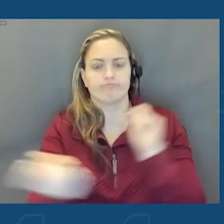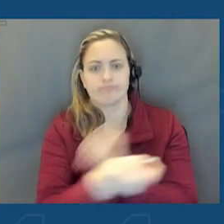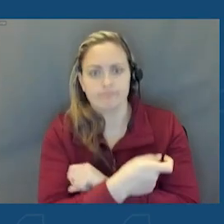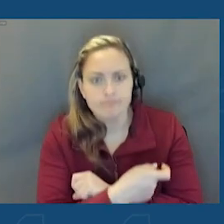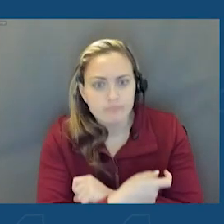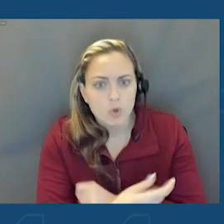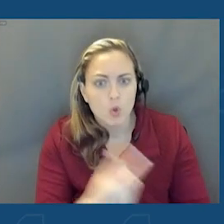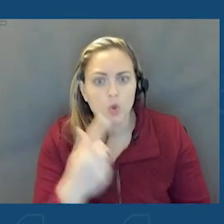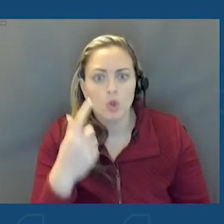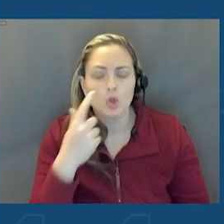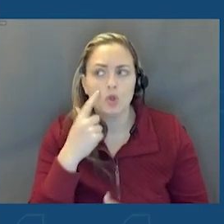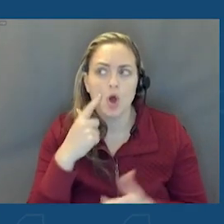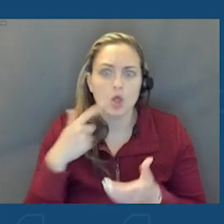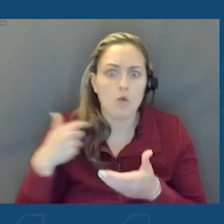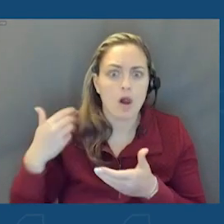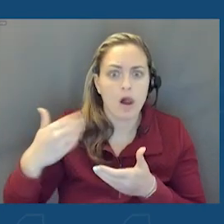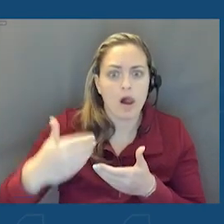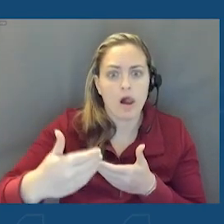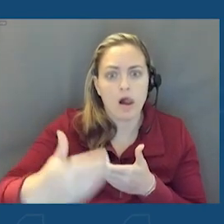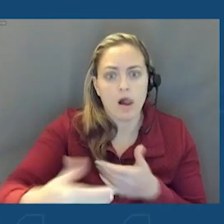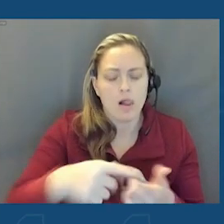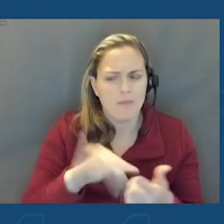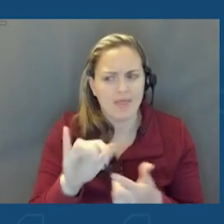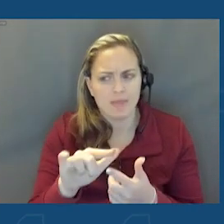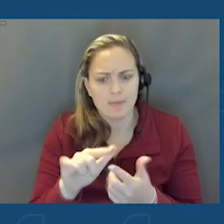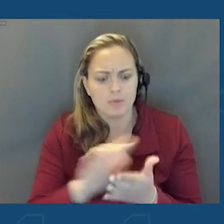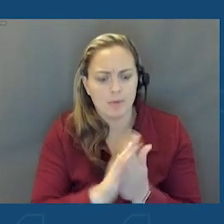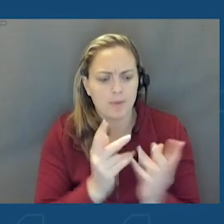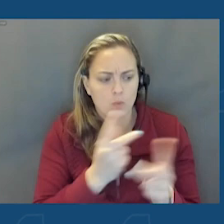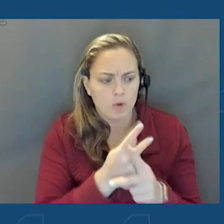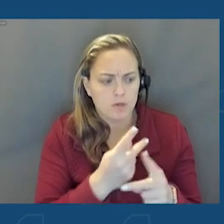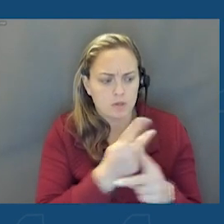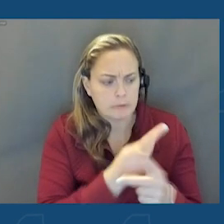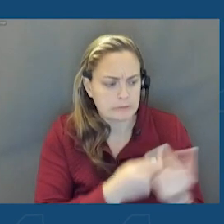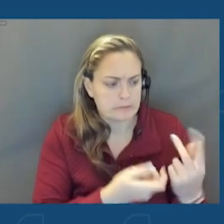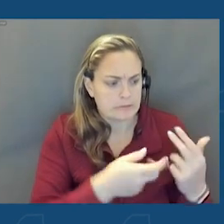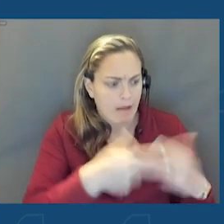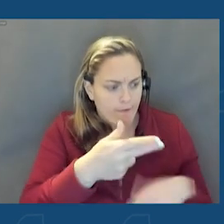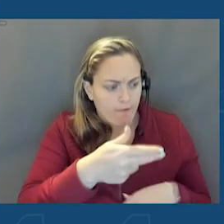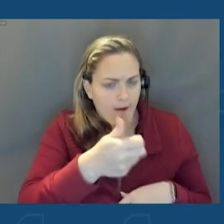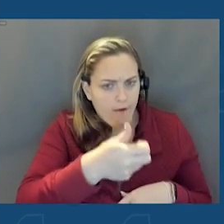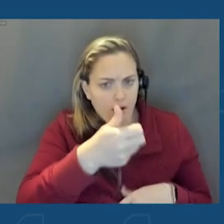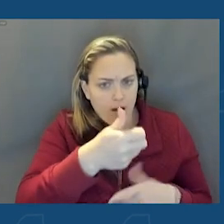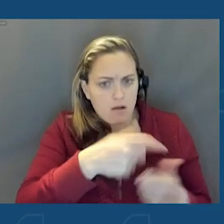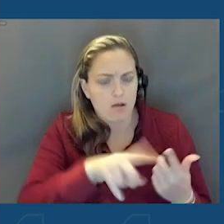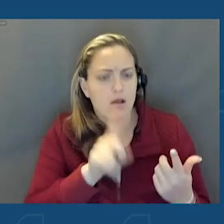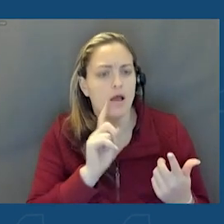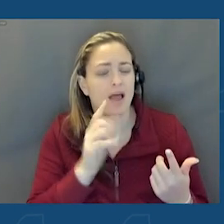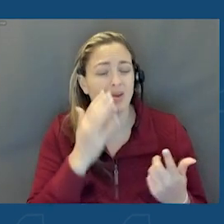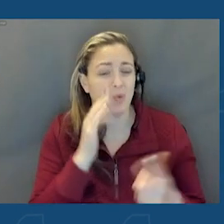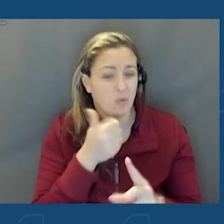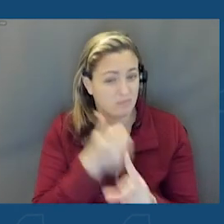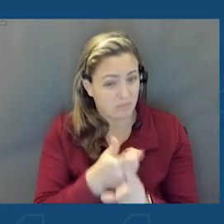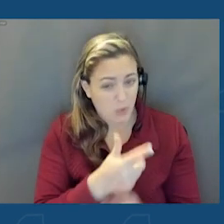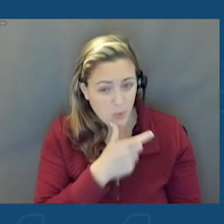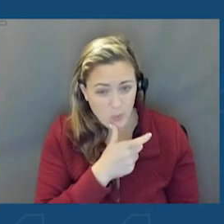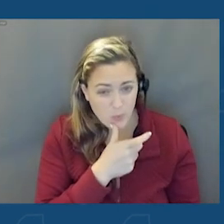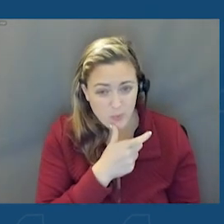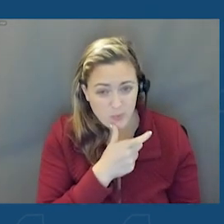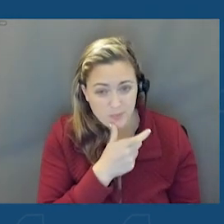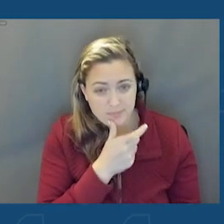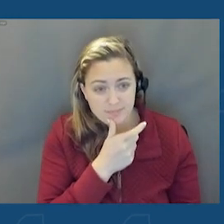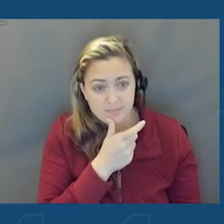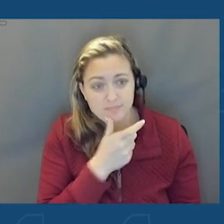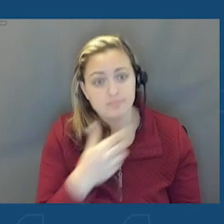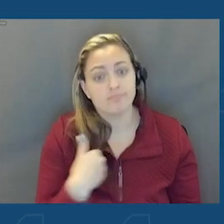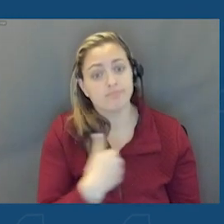getting ahead, but the bills keep getting higher and higher. And you know who's hit the hardest? Members